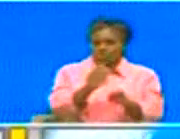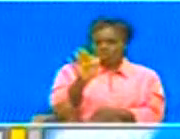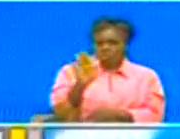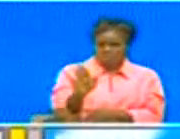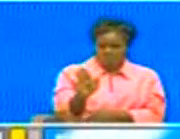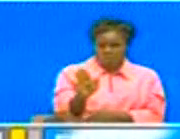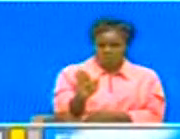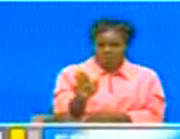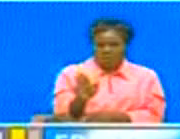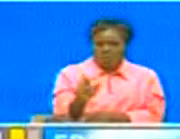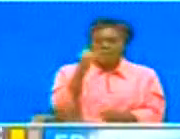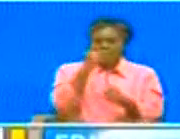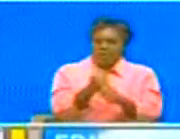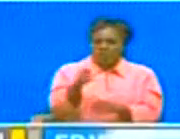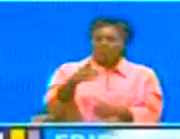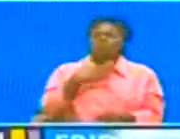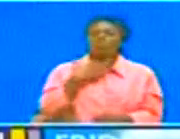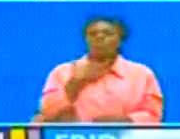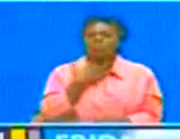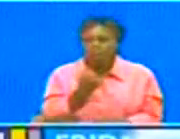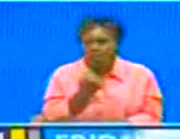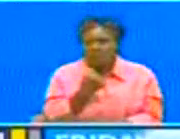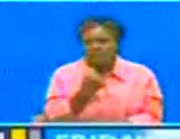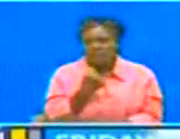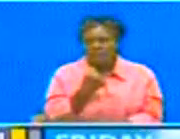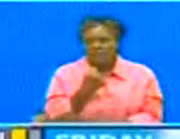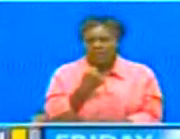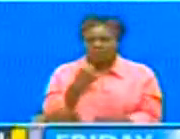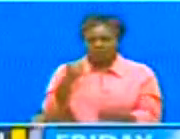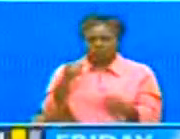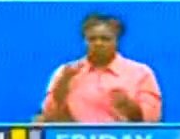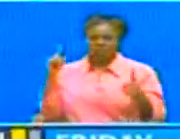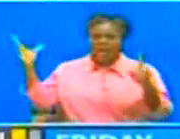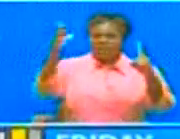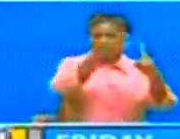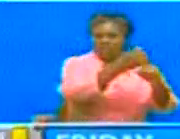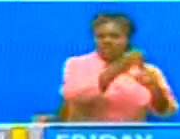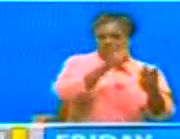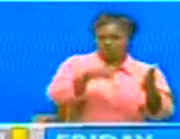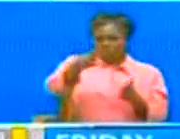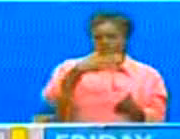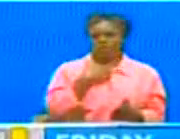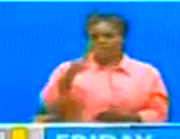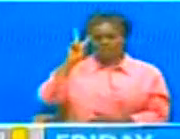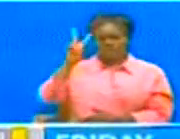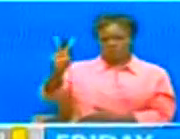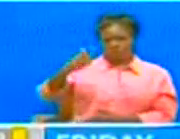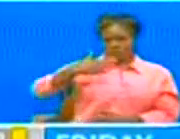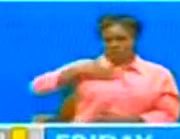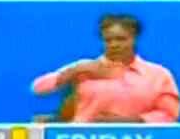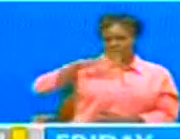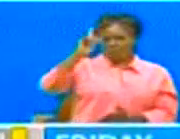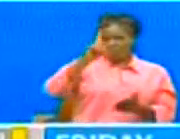beacon that makes you want to get where you want to go. And therefore, my vision is